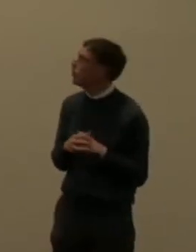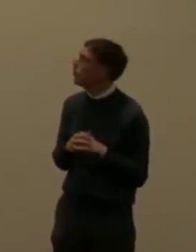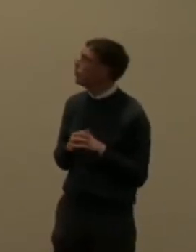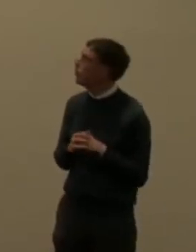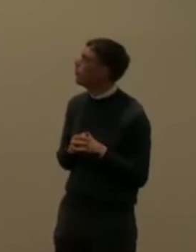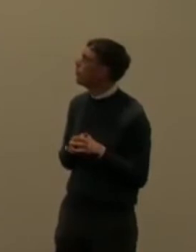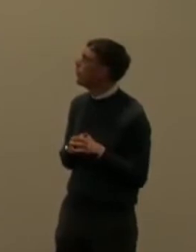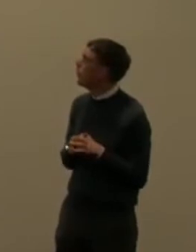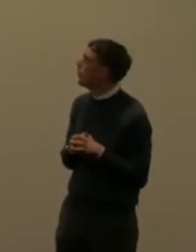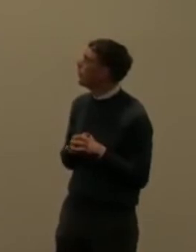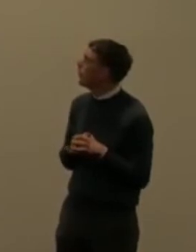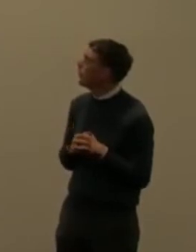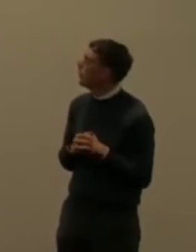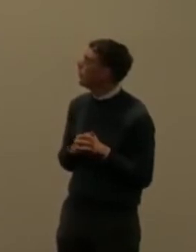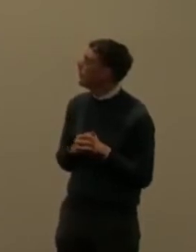apply.